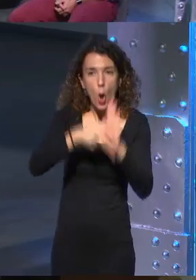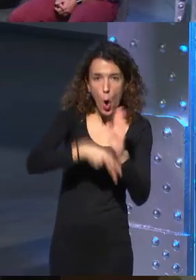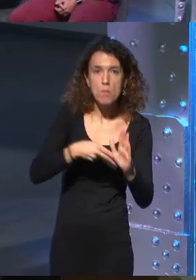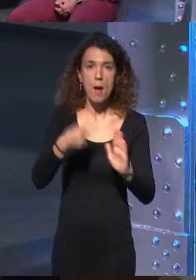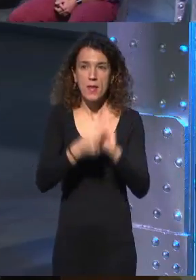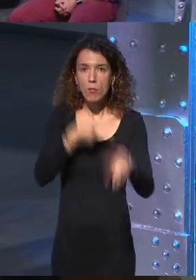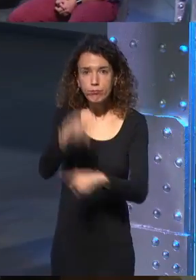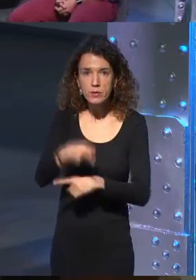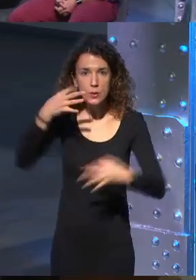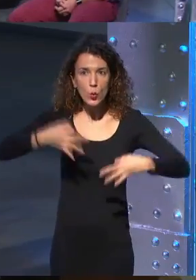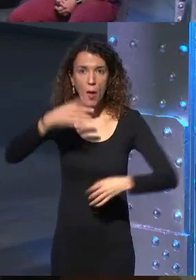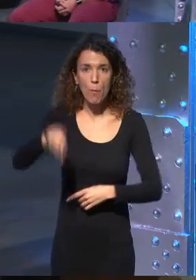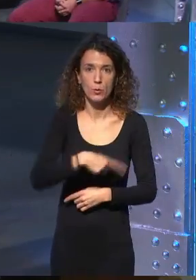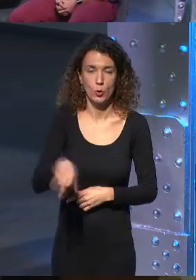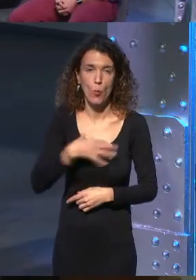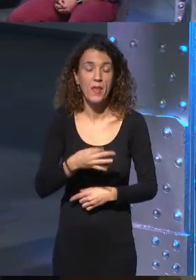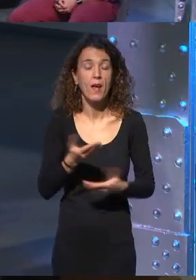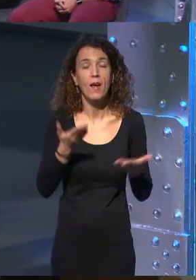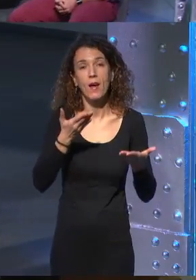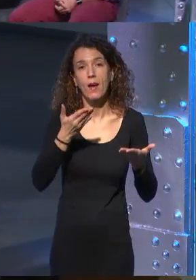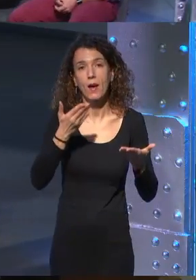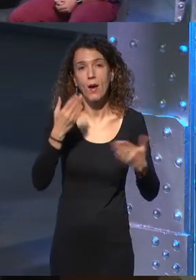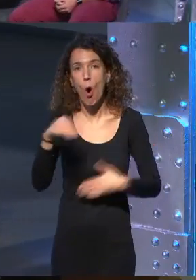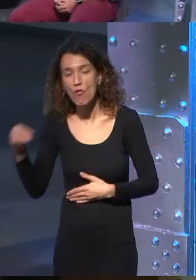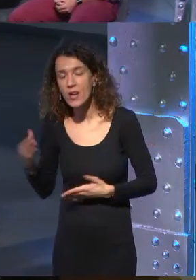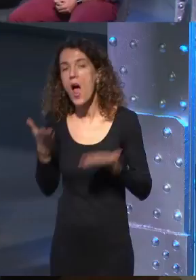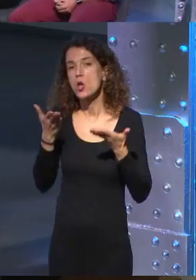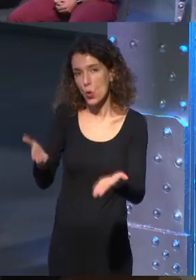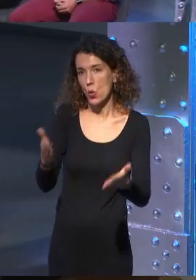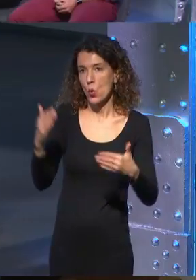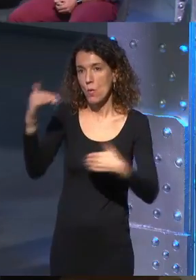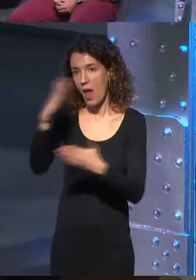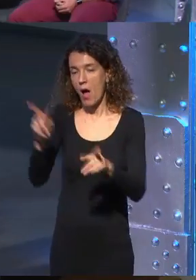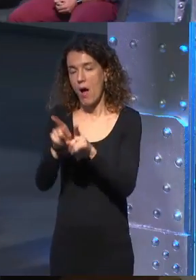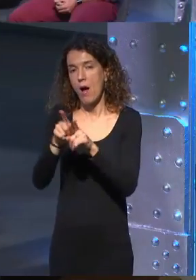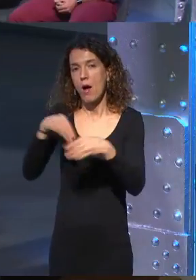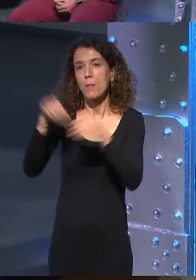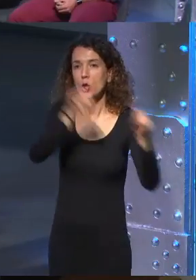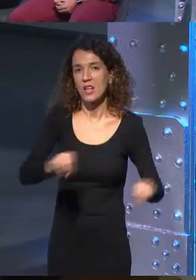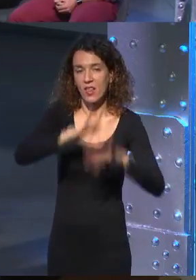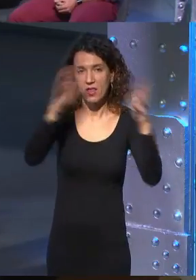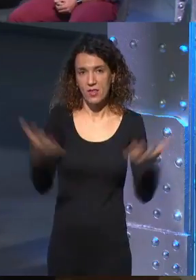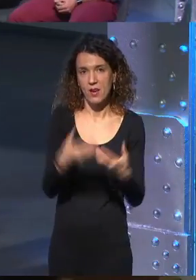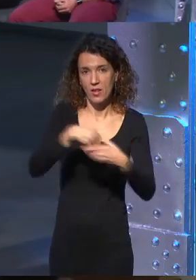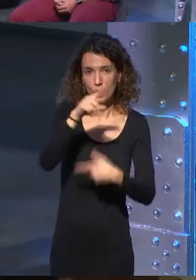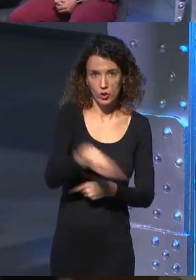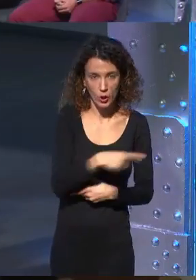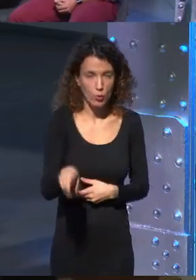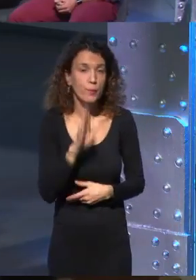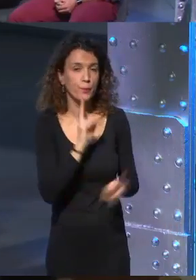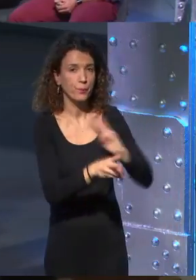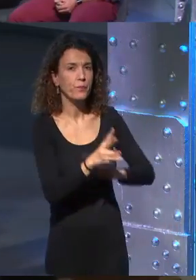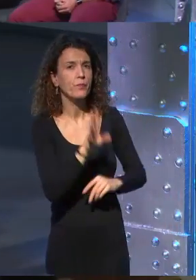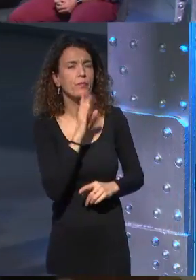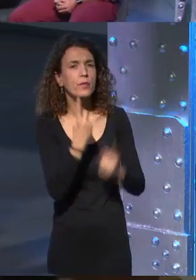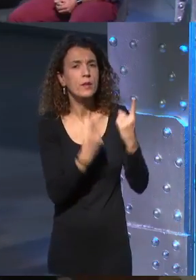children be aware, or they can even impose different safety measures so that children are protected on the internet? Well, first of